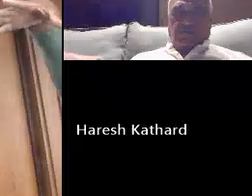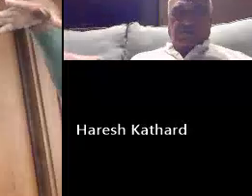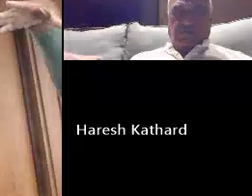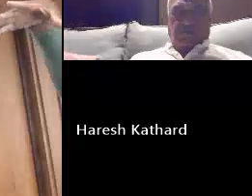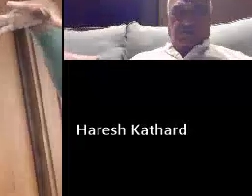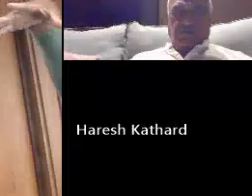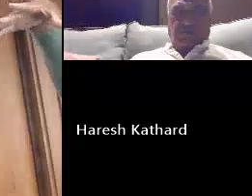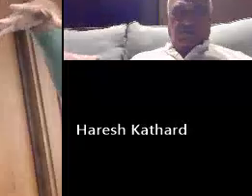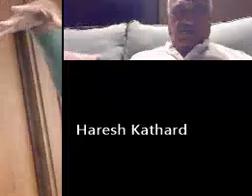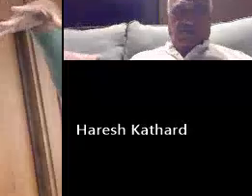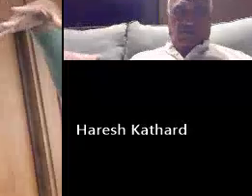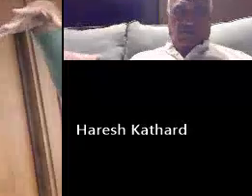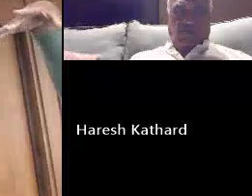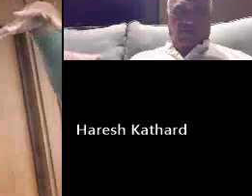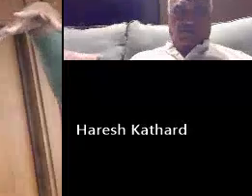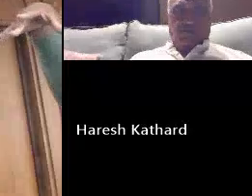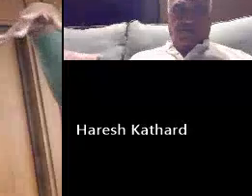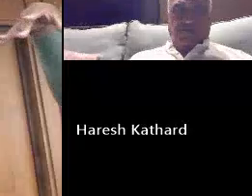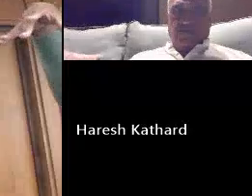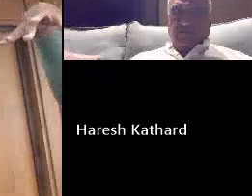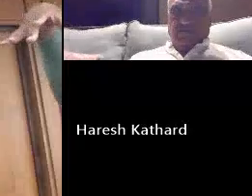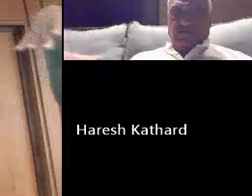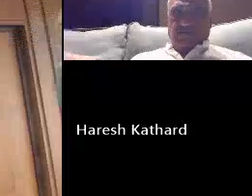collaboration. Very long.